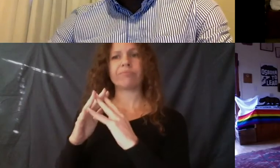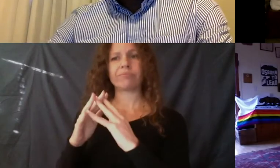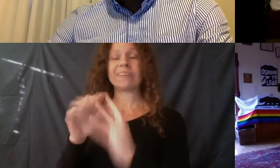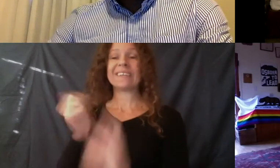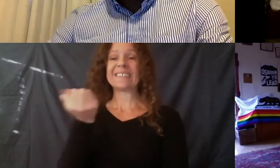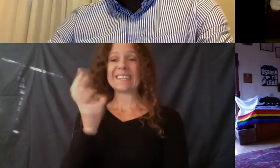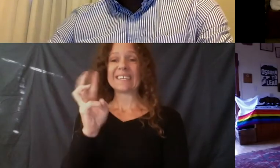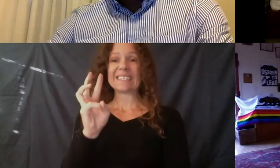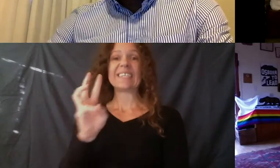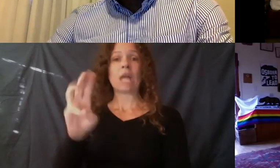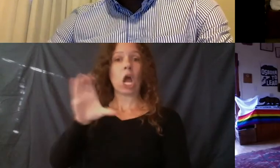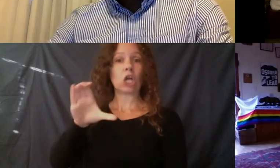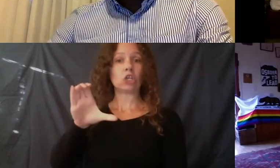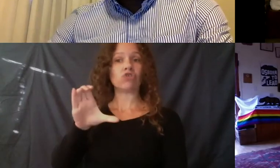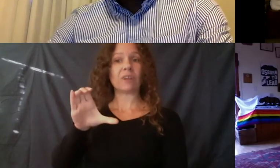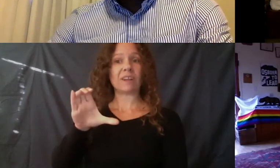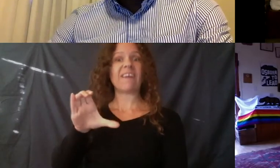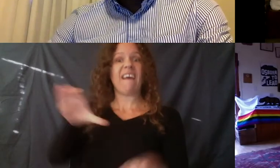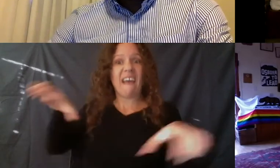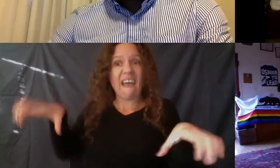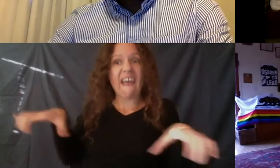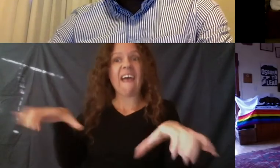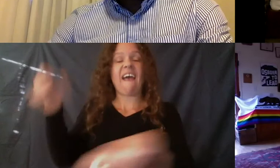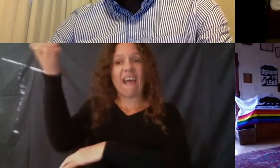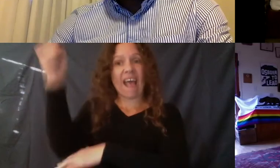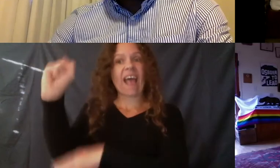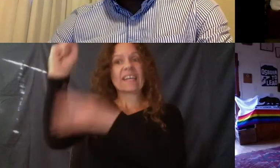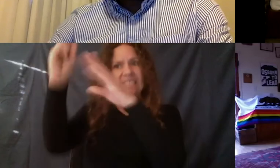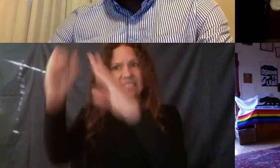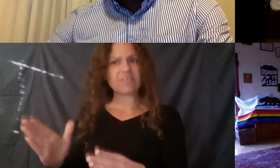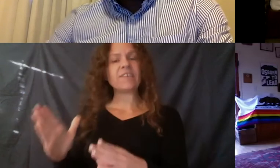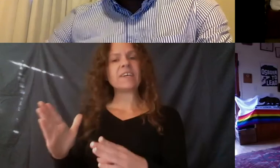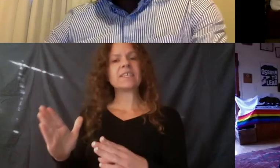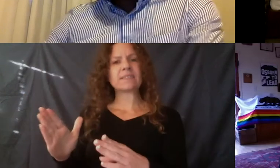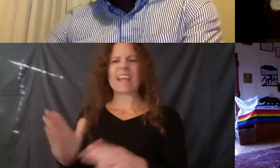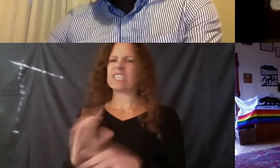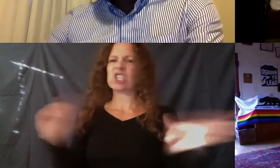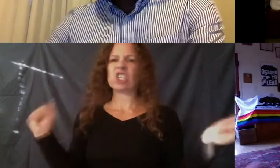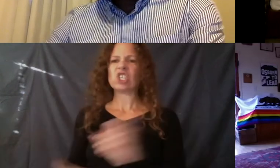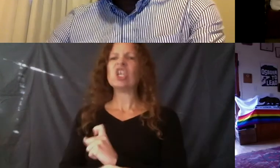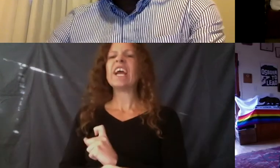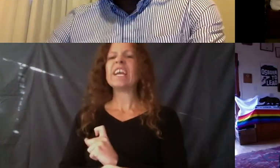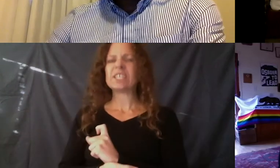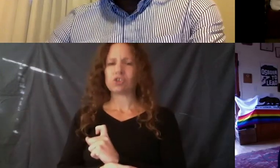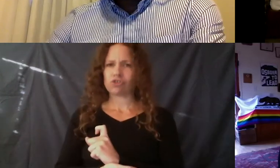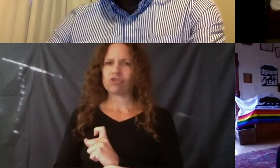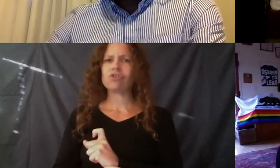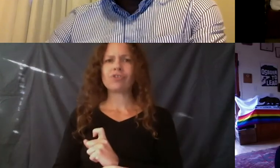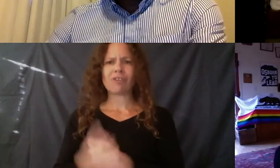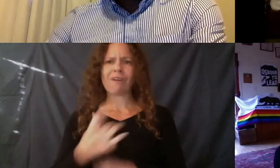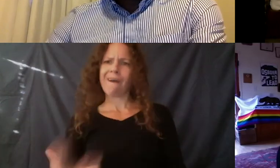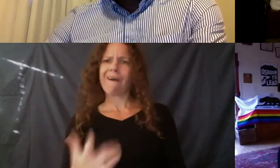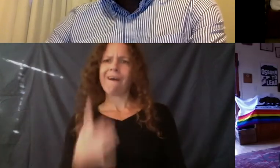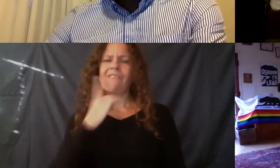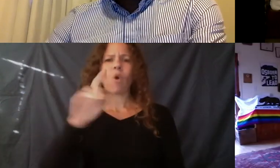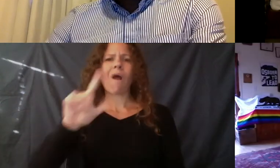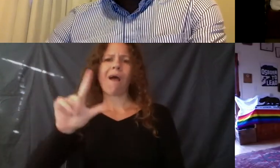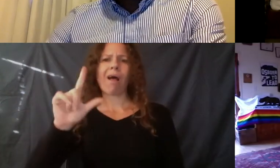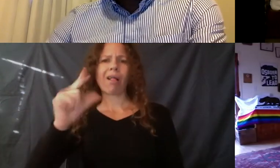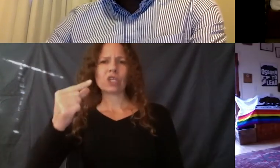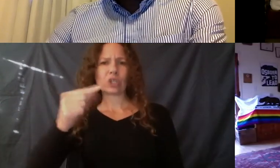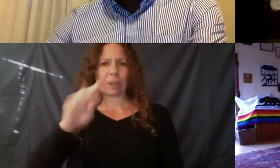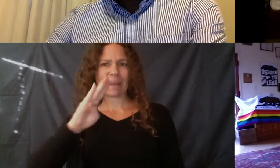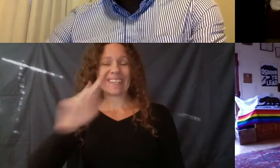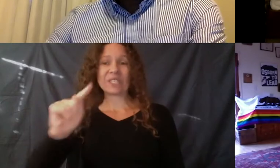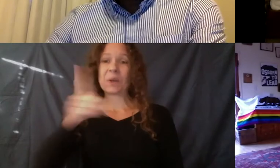the nature of the LGBT movement, opened it up to cross-racial organizing, which the right wing